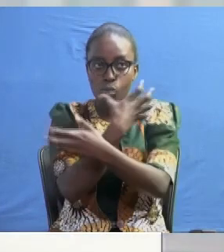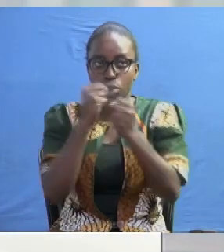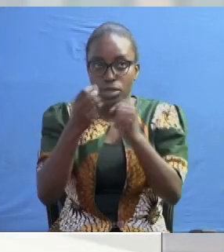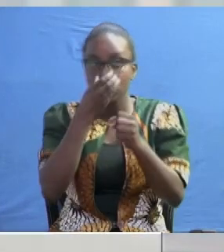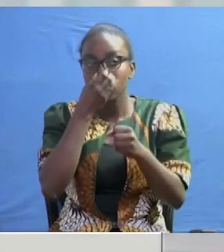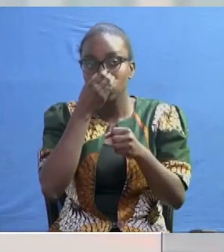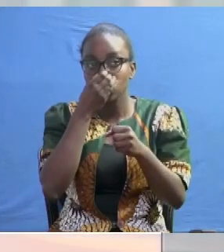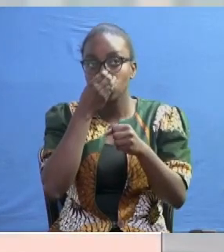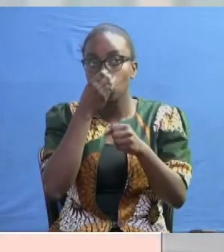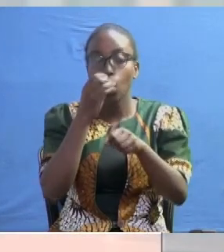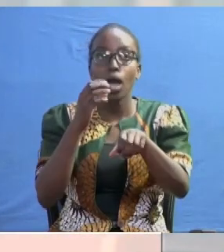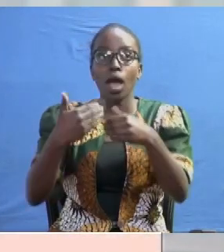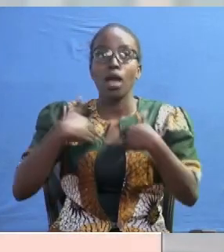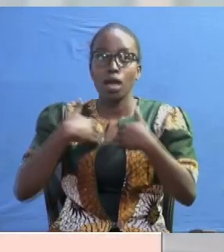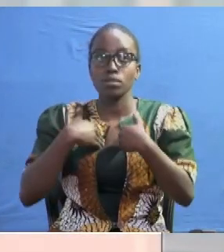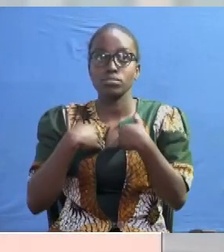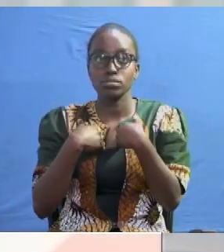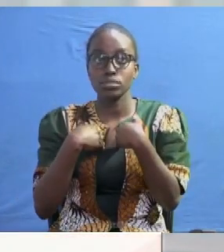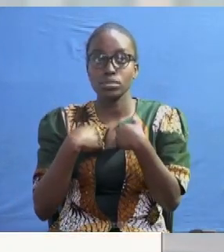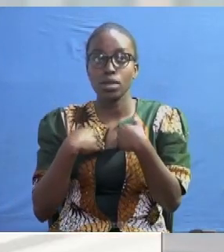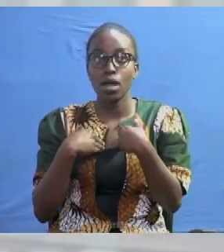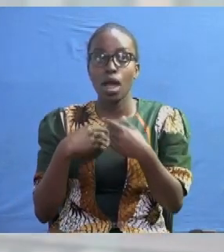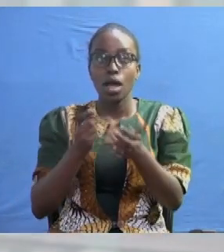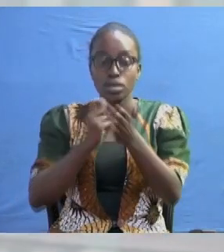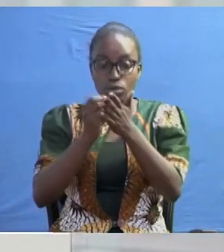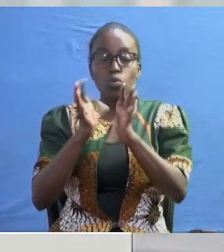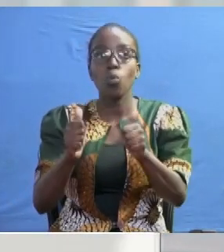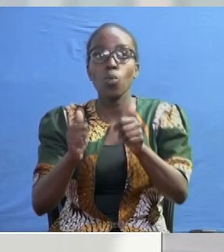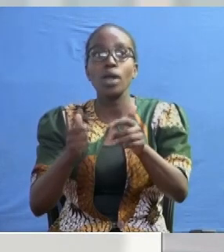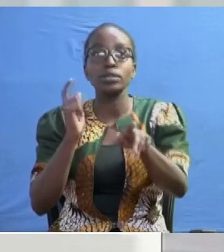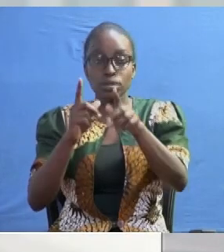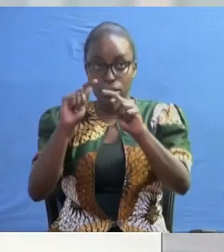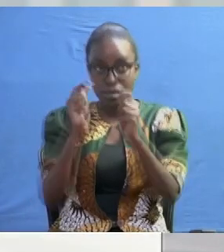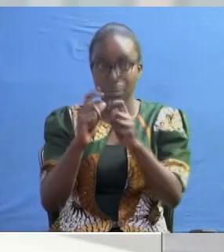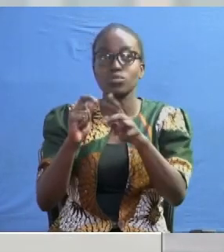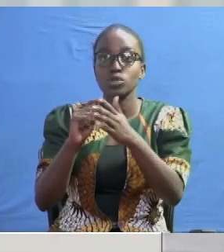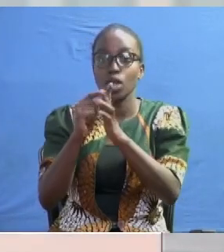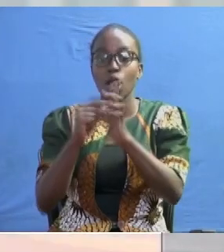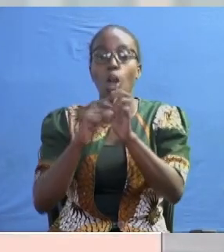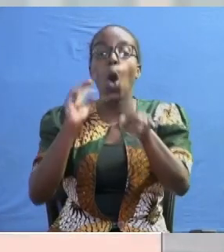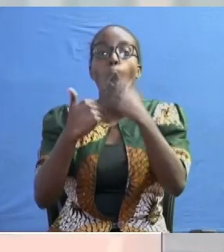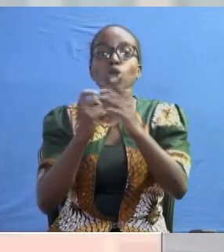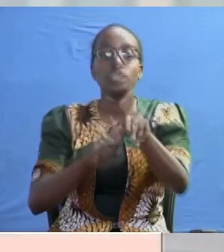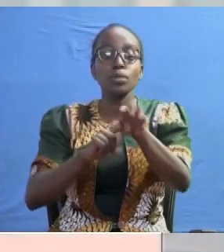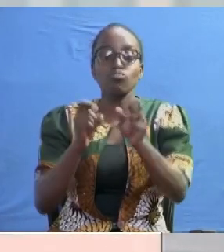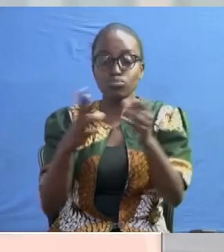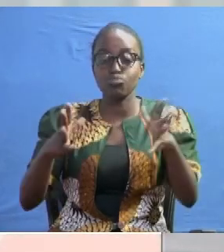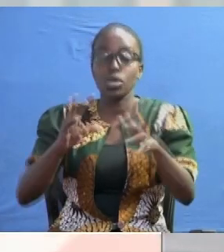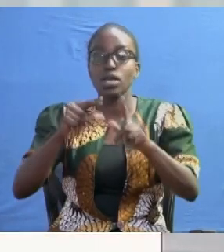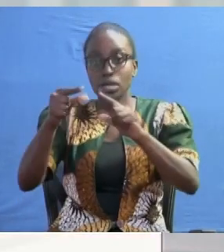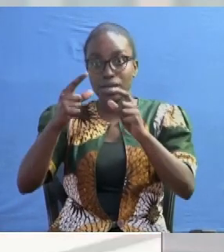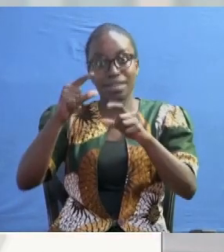And President William Ruto has reiterated his stance on the establishment of the broad-based government, stating